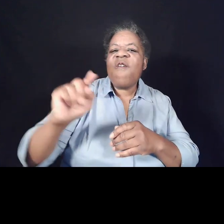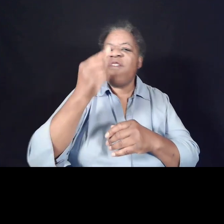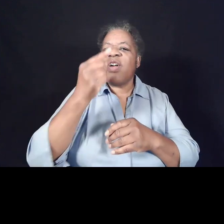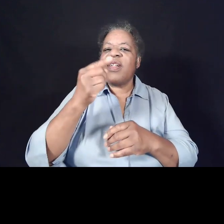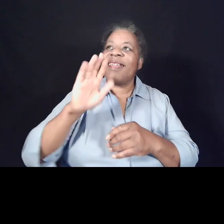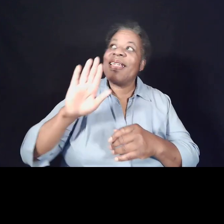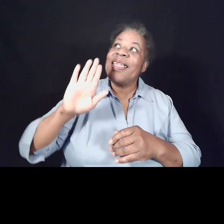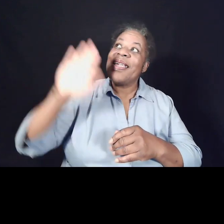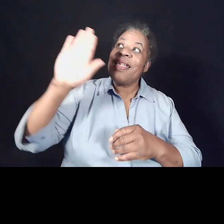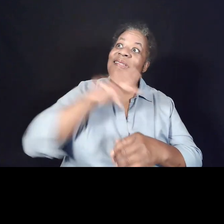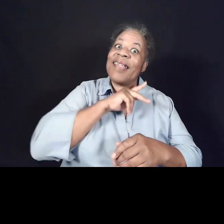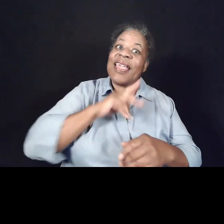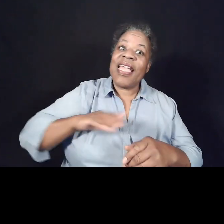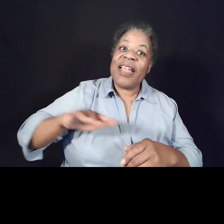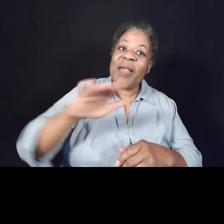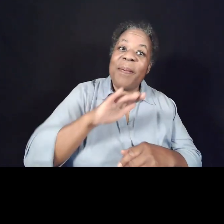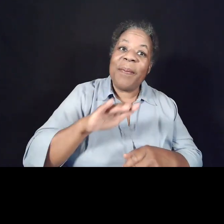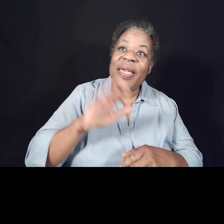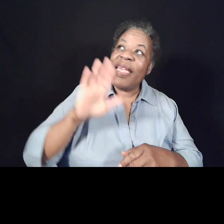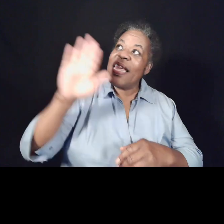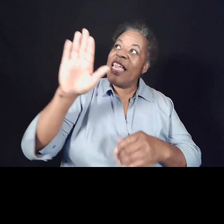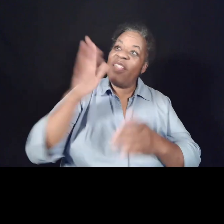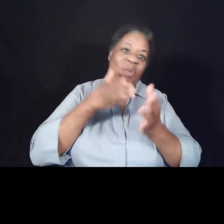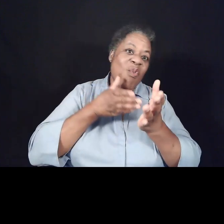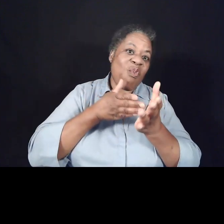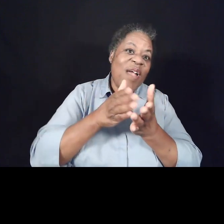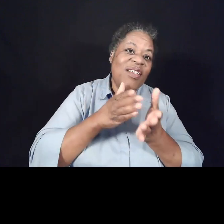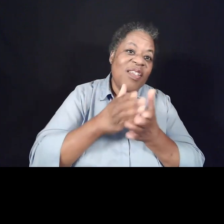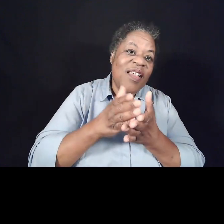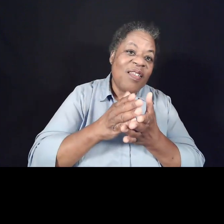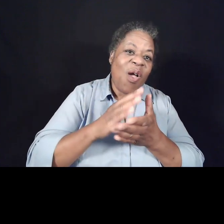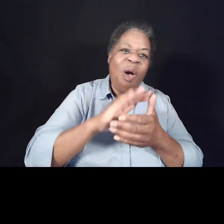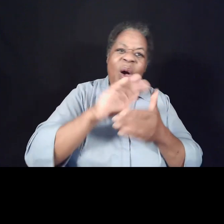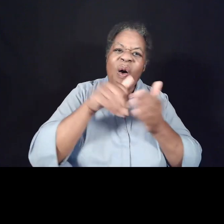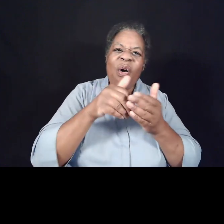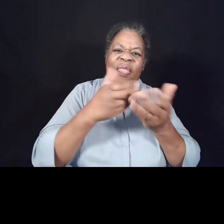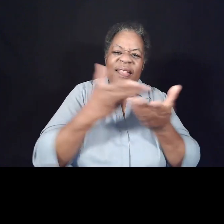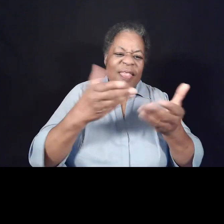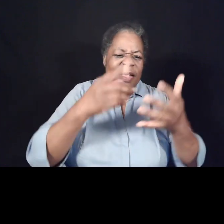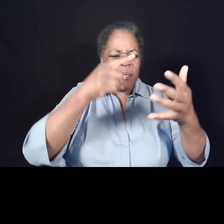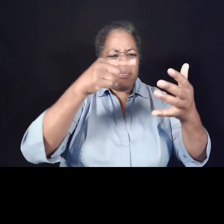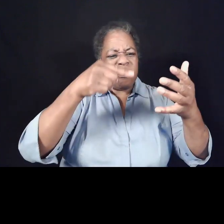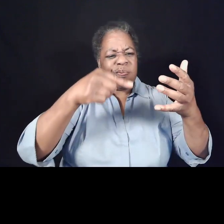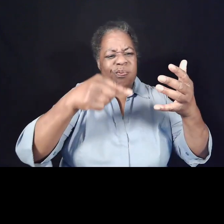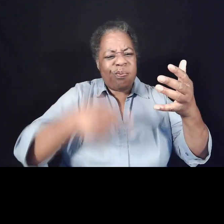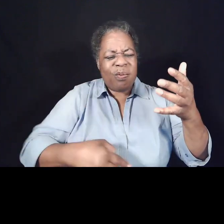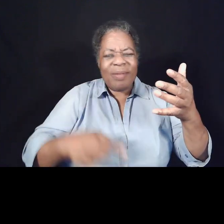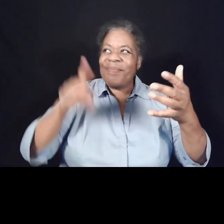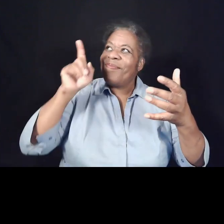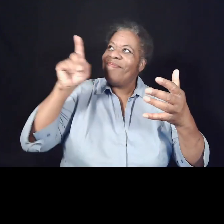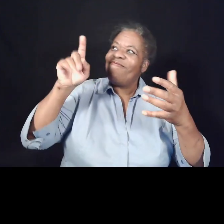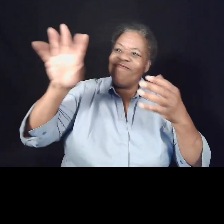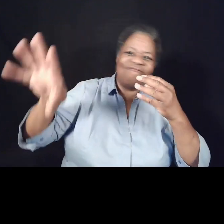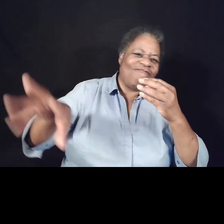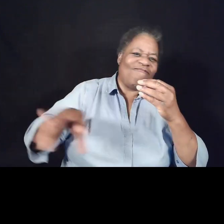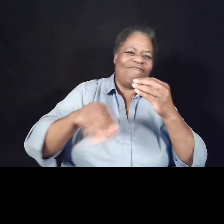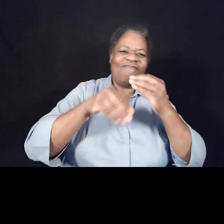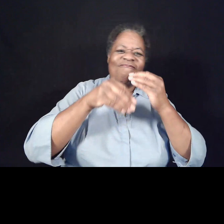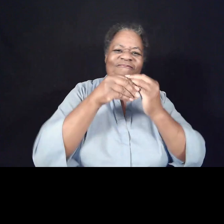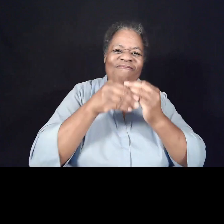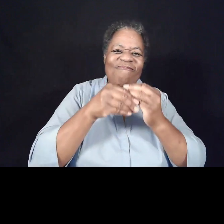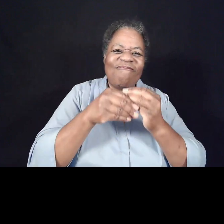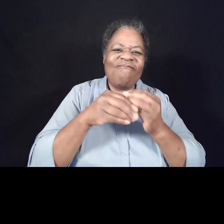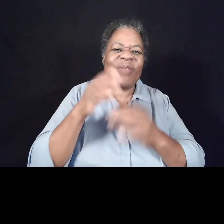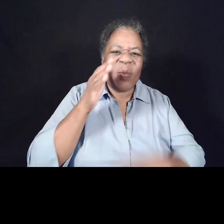kingdom and God's righteousness, and all these things will be added to you as well."